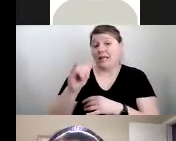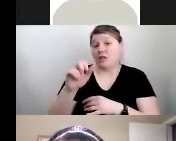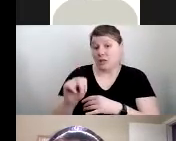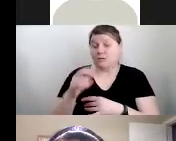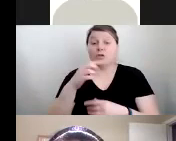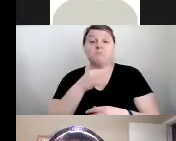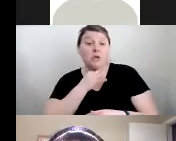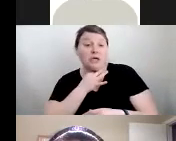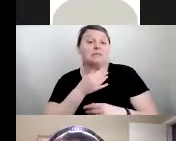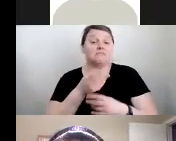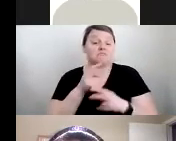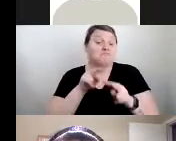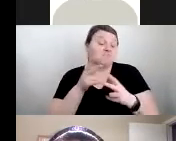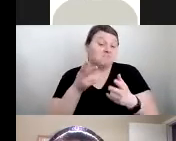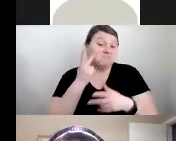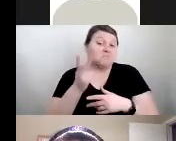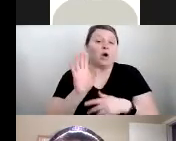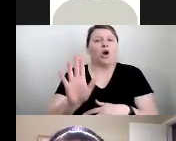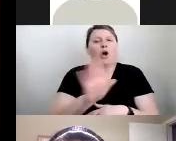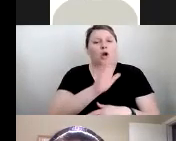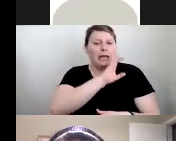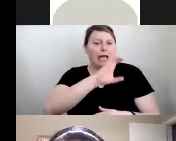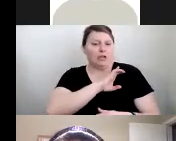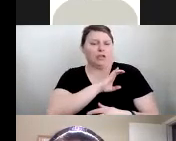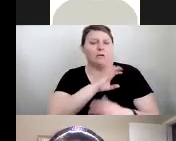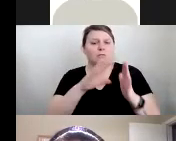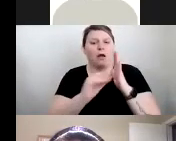this up. Her character was actually modeled on